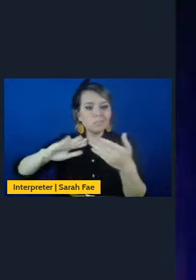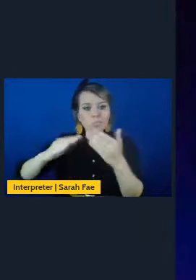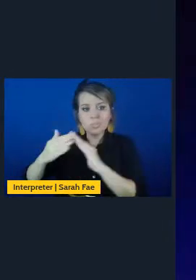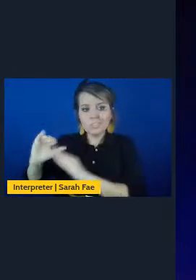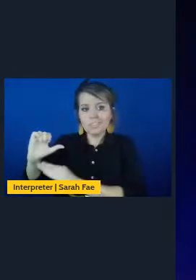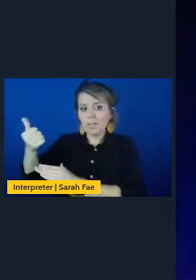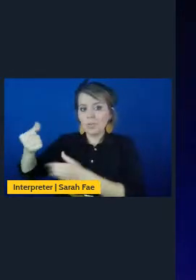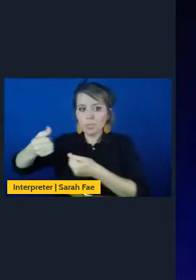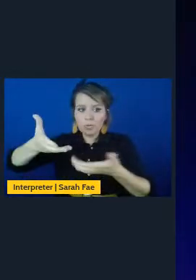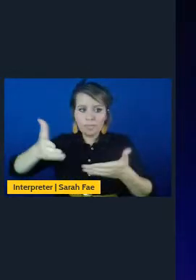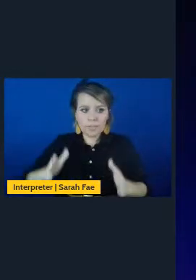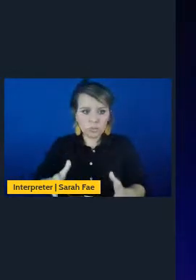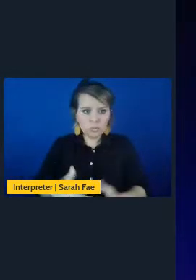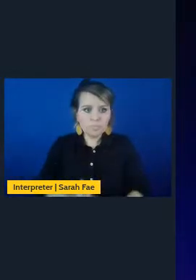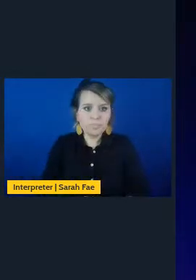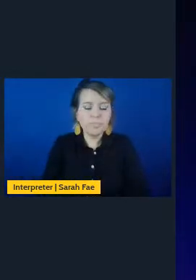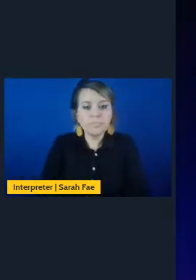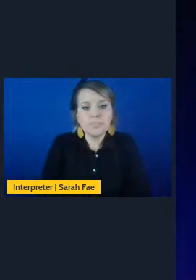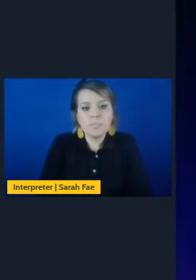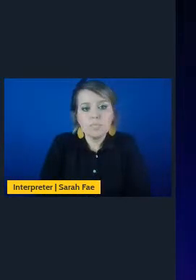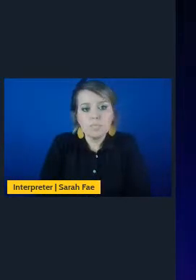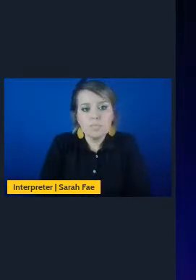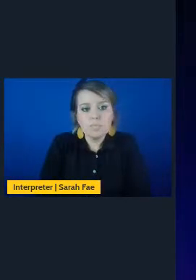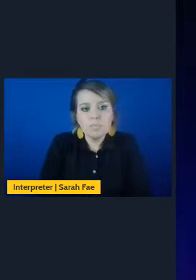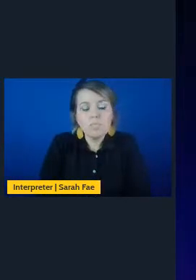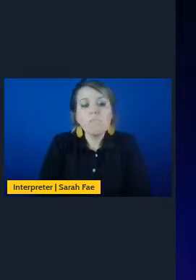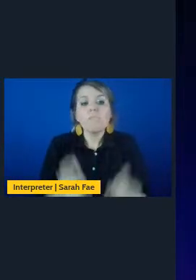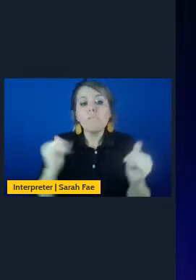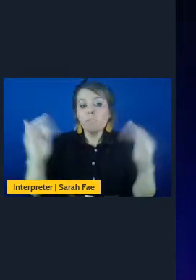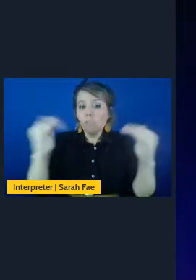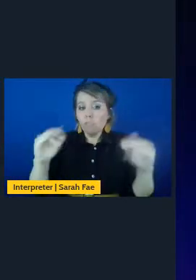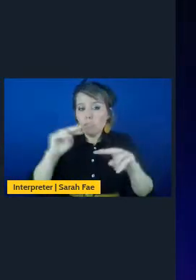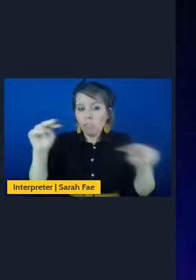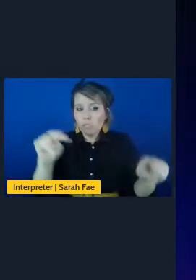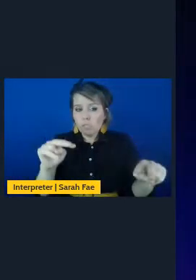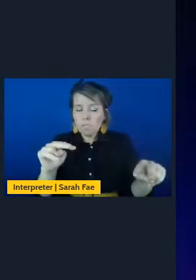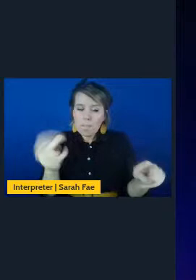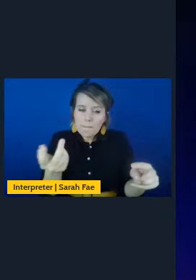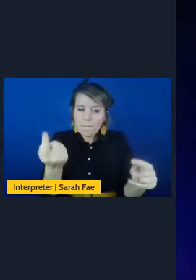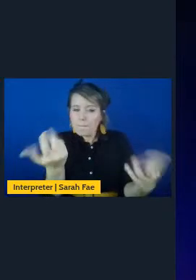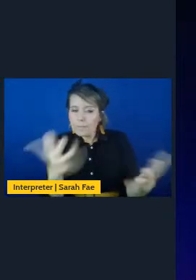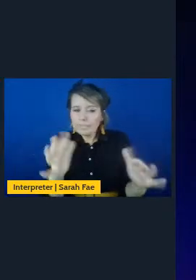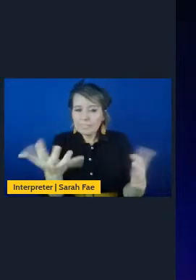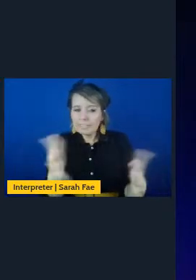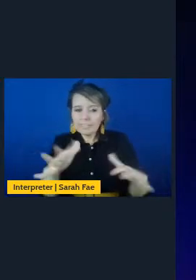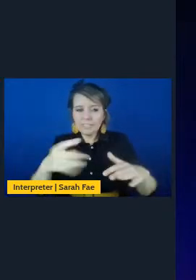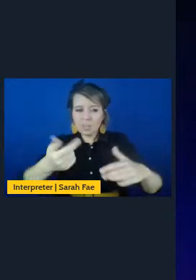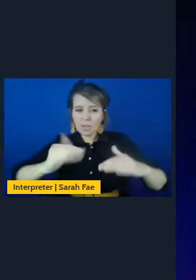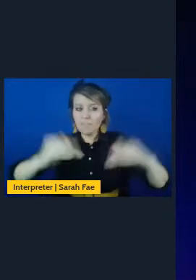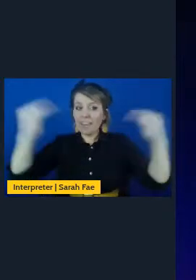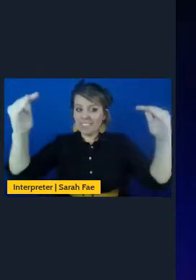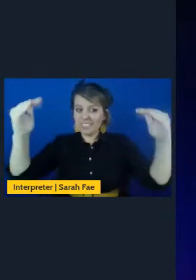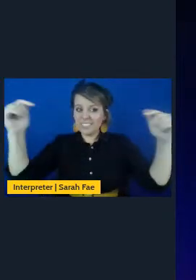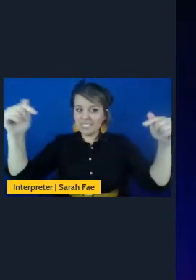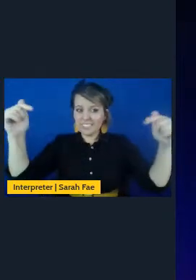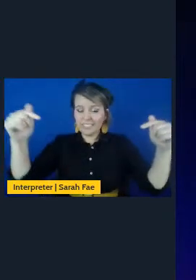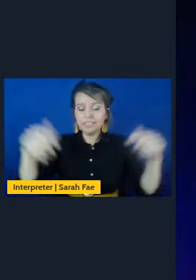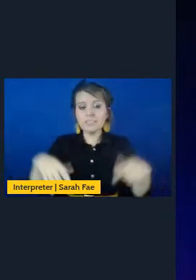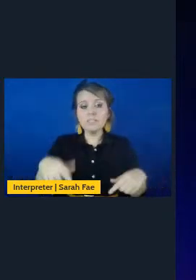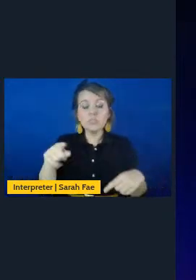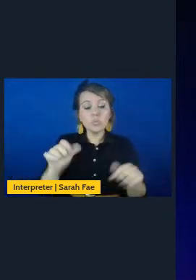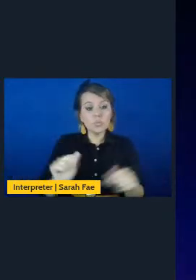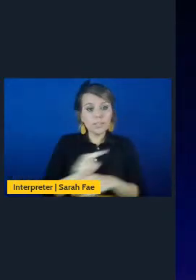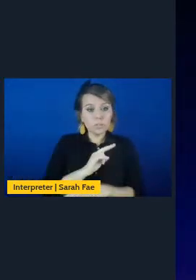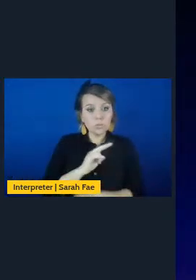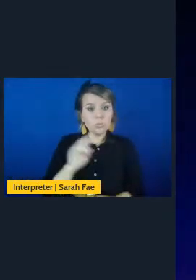providers. Now let's look into a slightly advanced topic. Now you can use CDK's